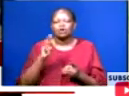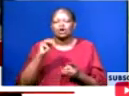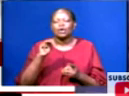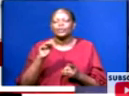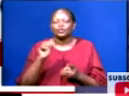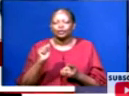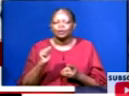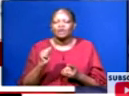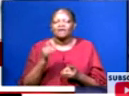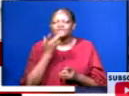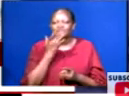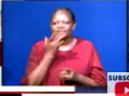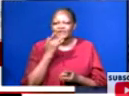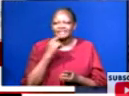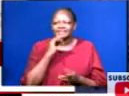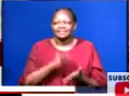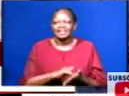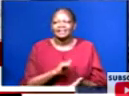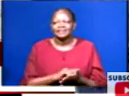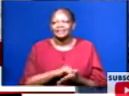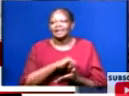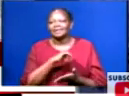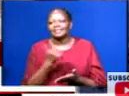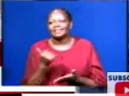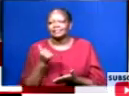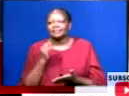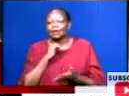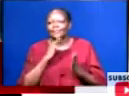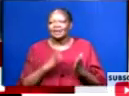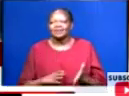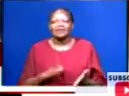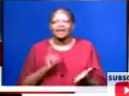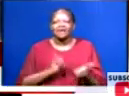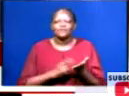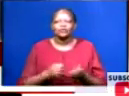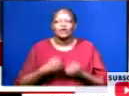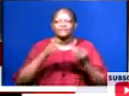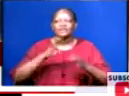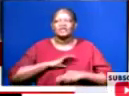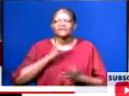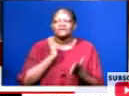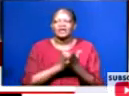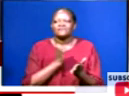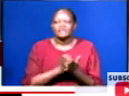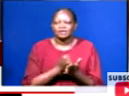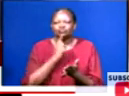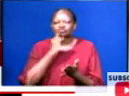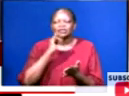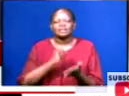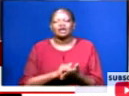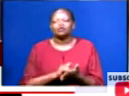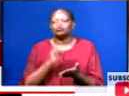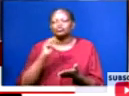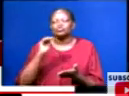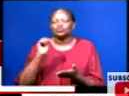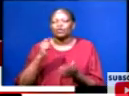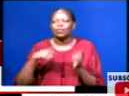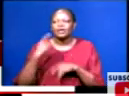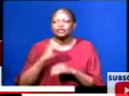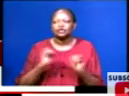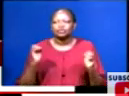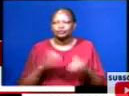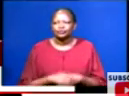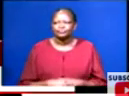Justice Nyabuto saying Musimba failed to present enough evidence to disqualify Mutula's win. Mutula Kilonzo Jr.